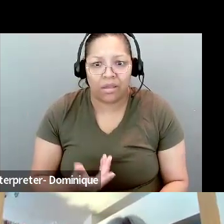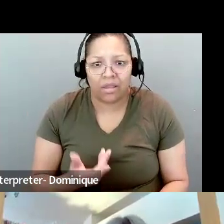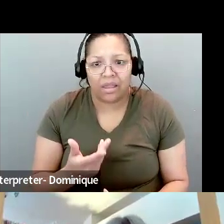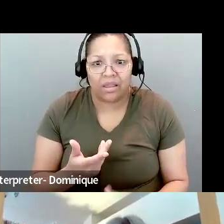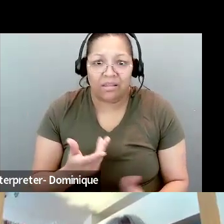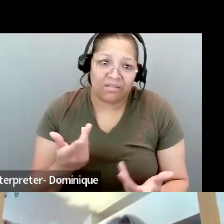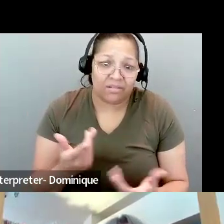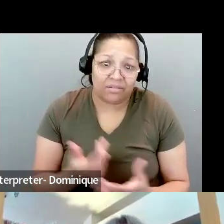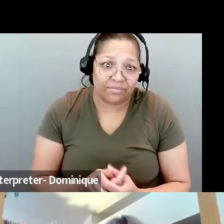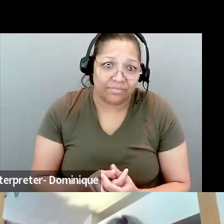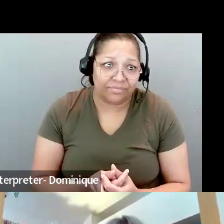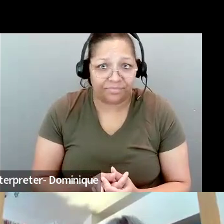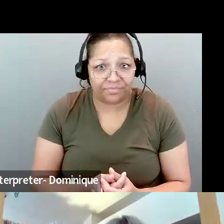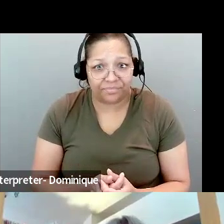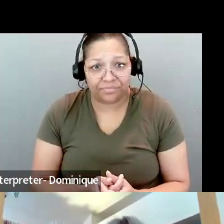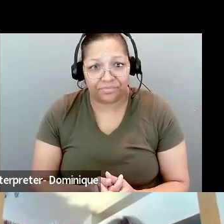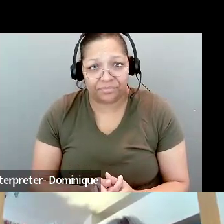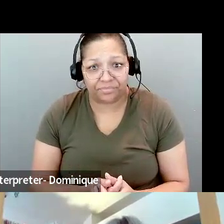expressing it.